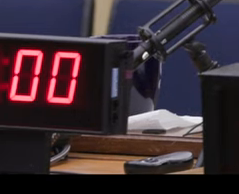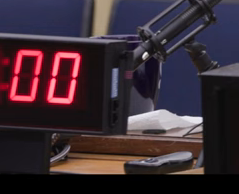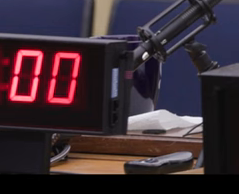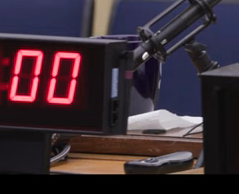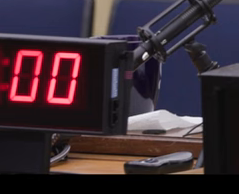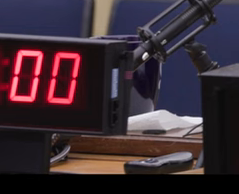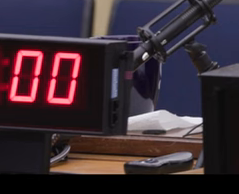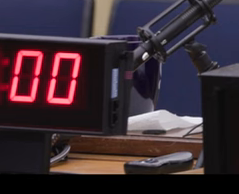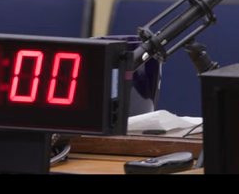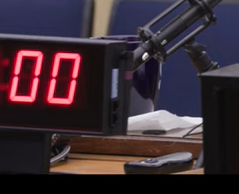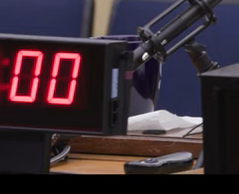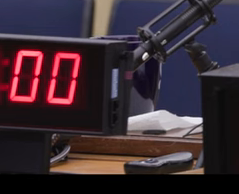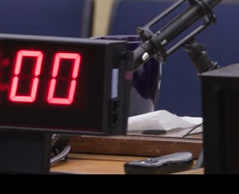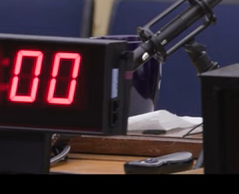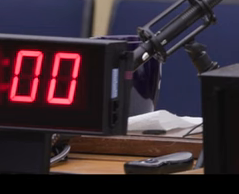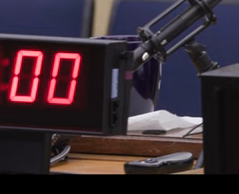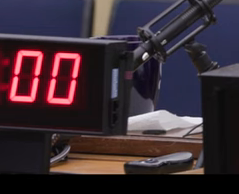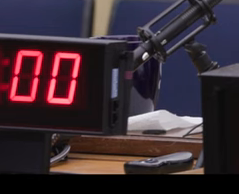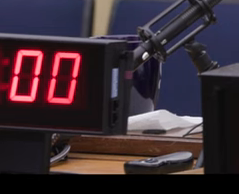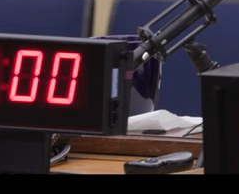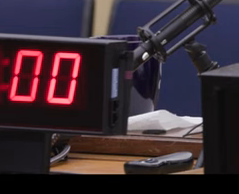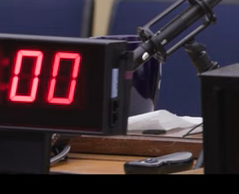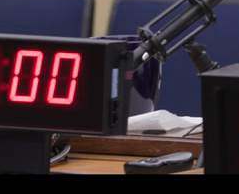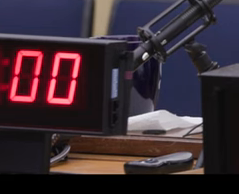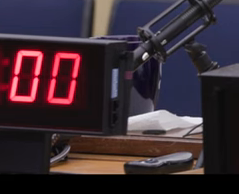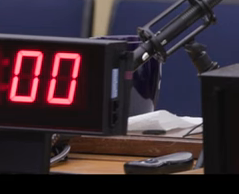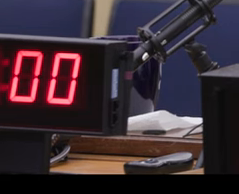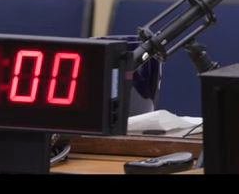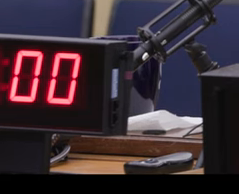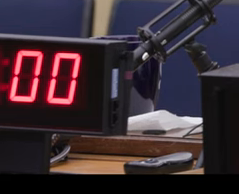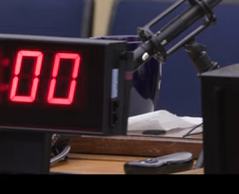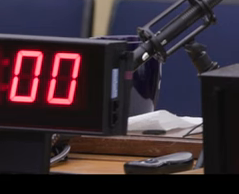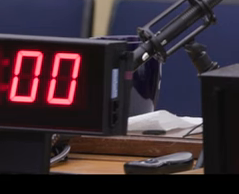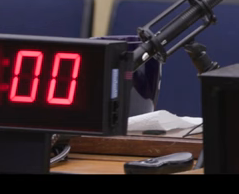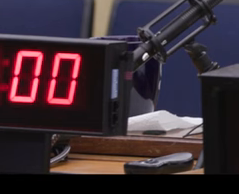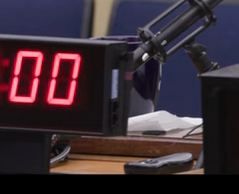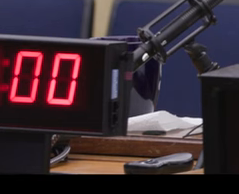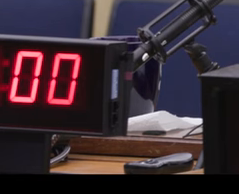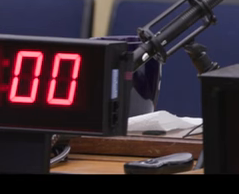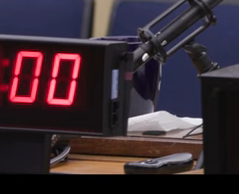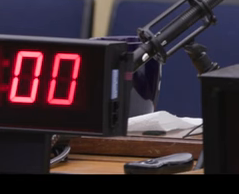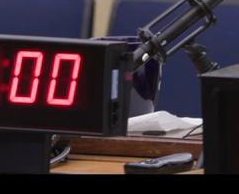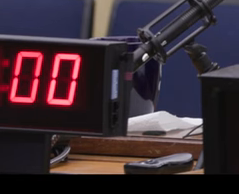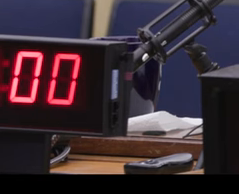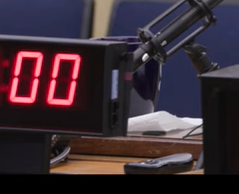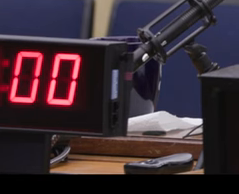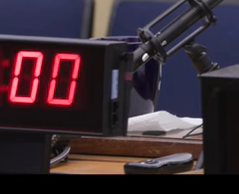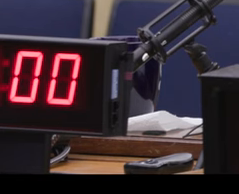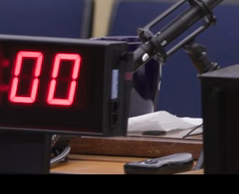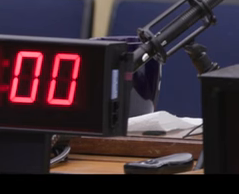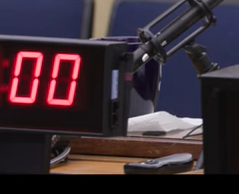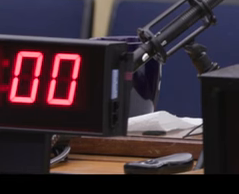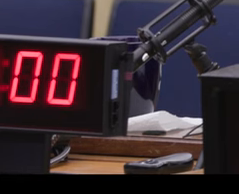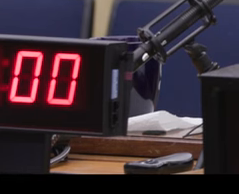this city. And it's about time that we celebrate our city. So I've set aside in this proposal an